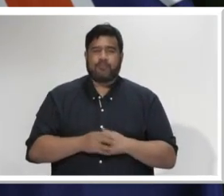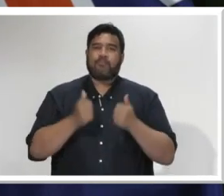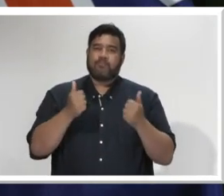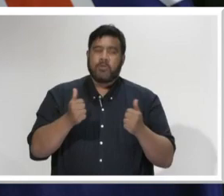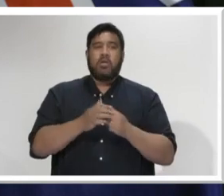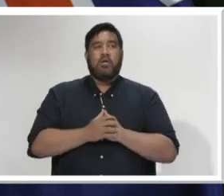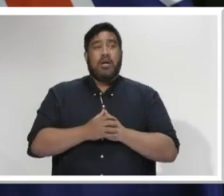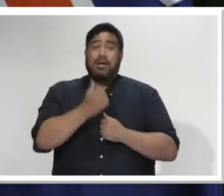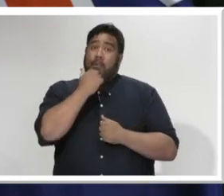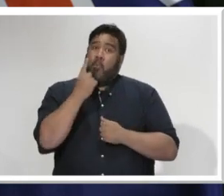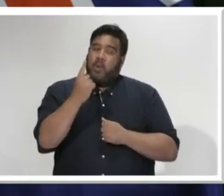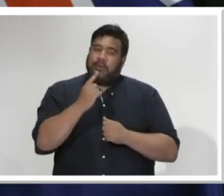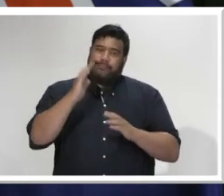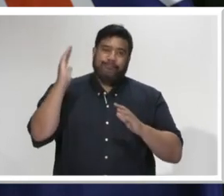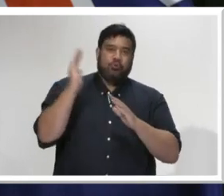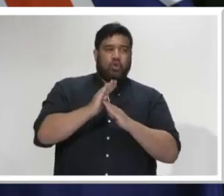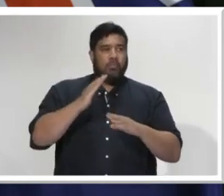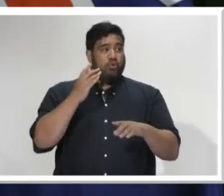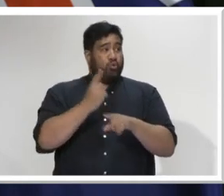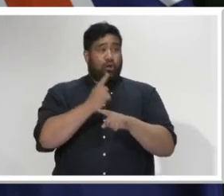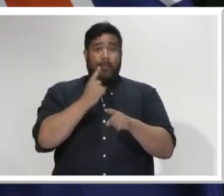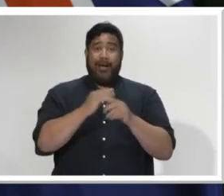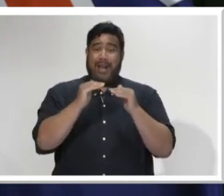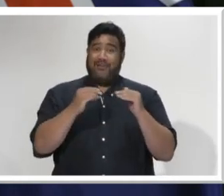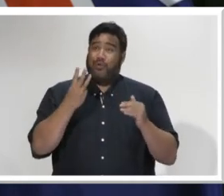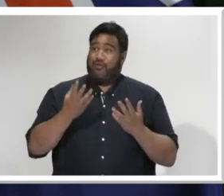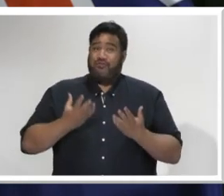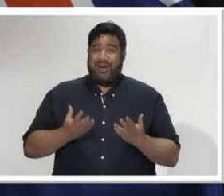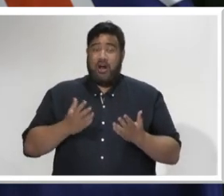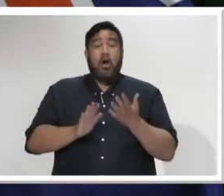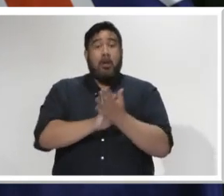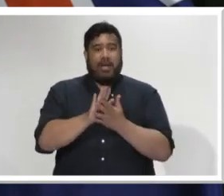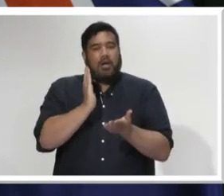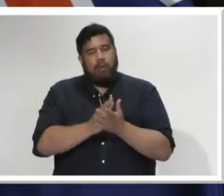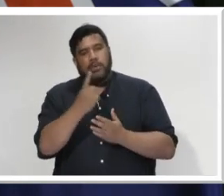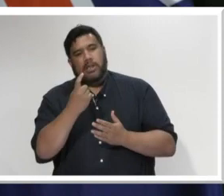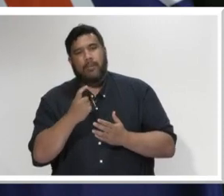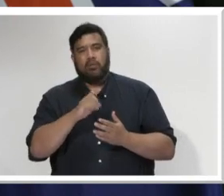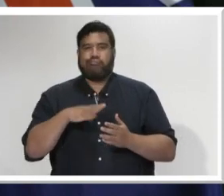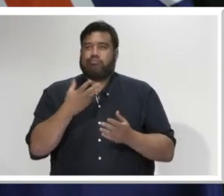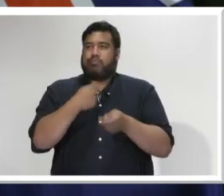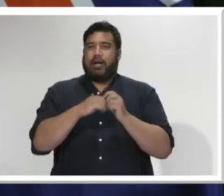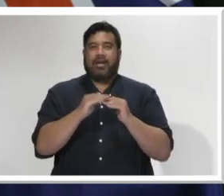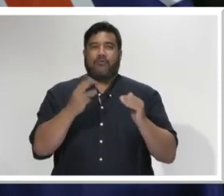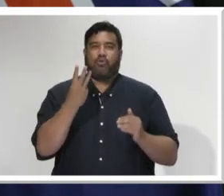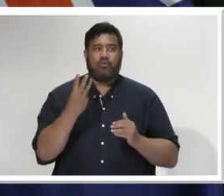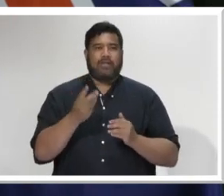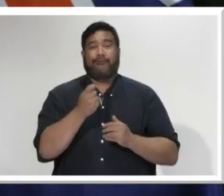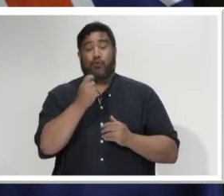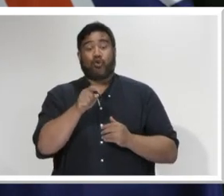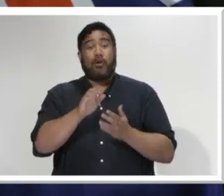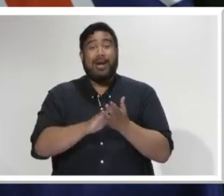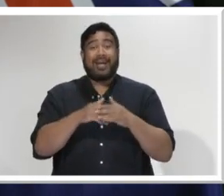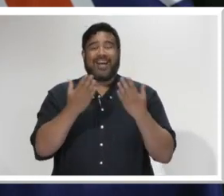enough, what I'm talking about today in no way foreshadows the decision that we'll be taking on